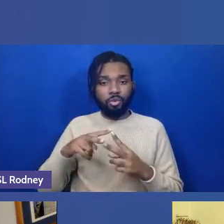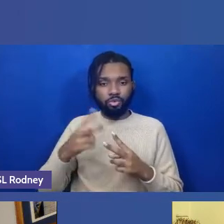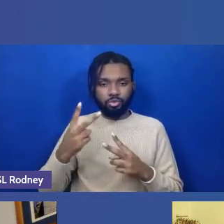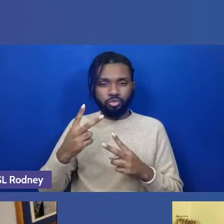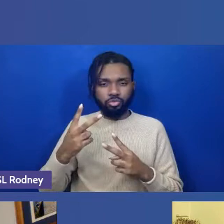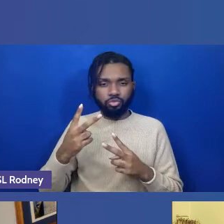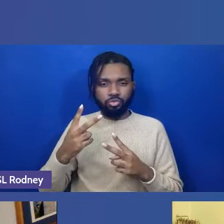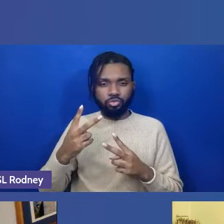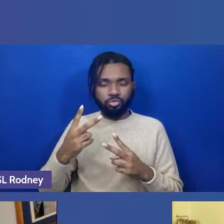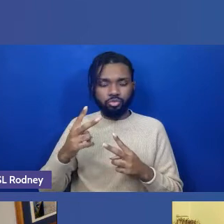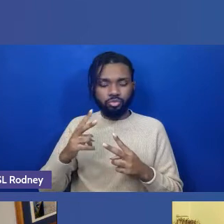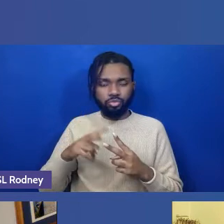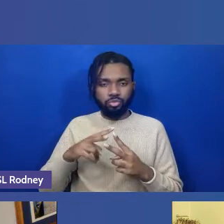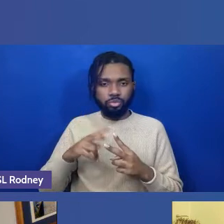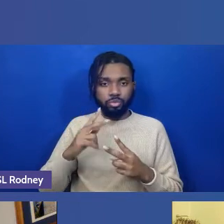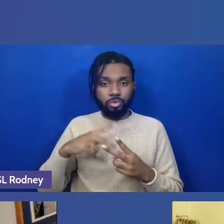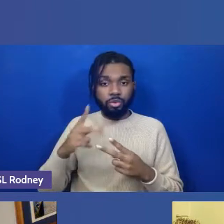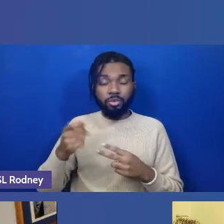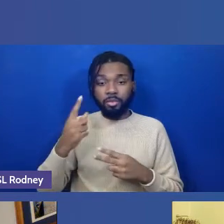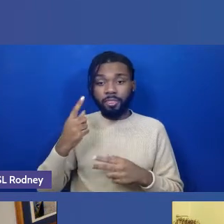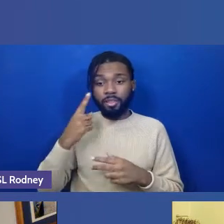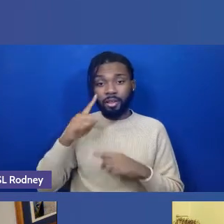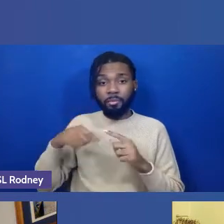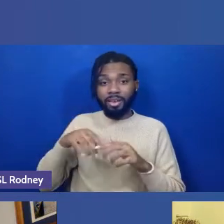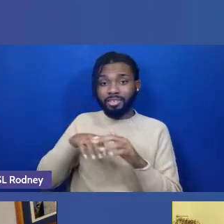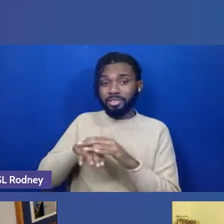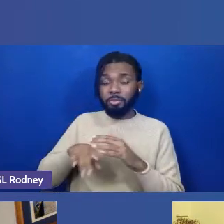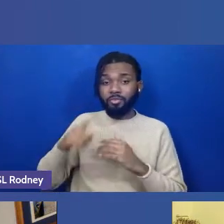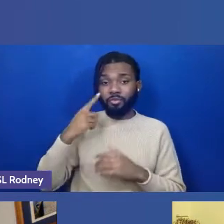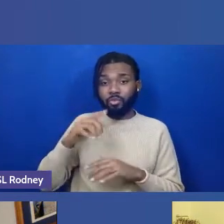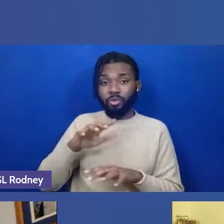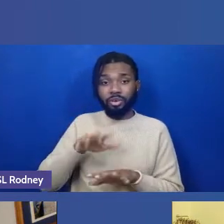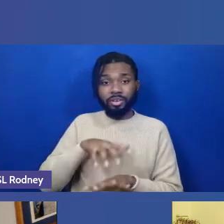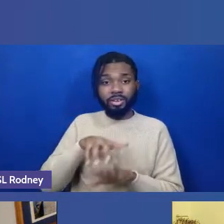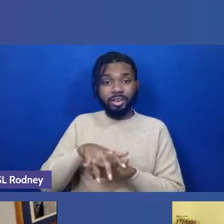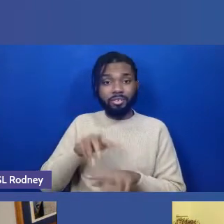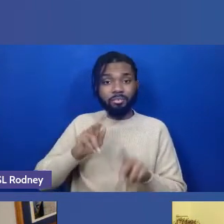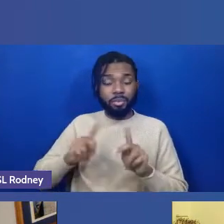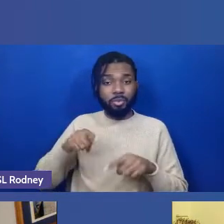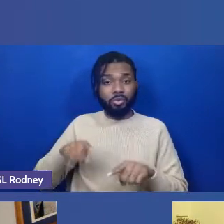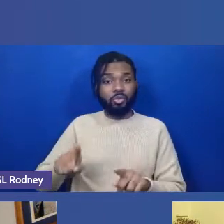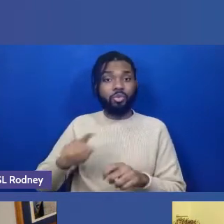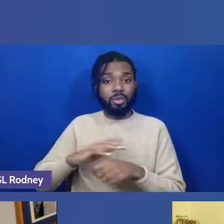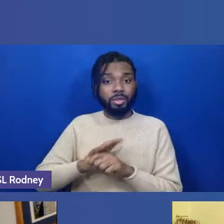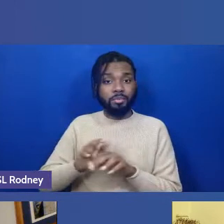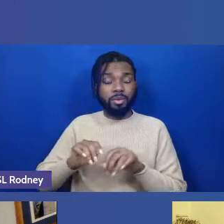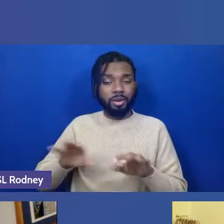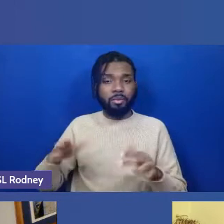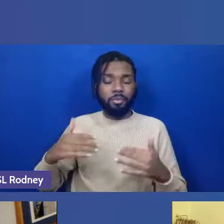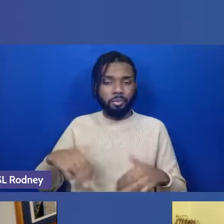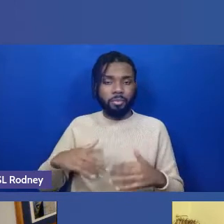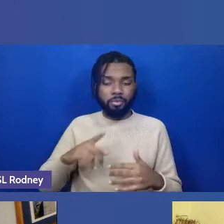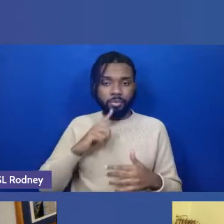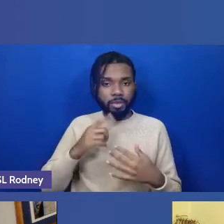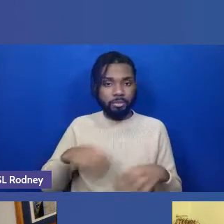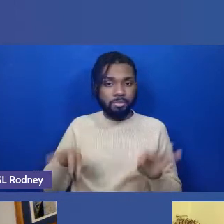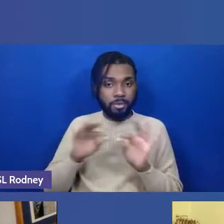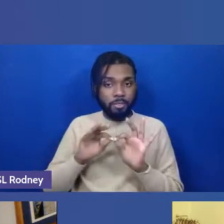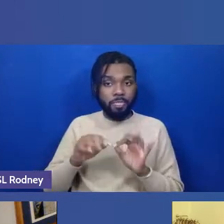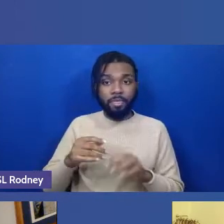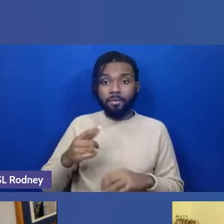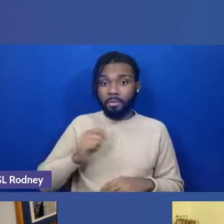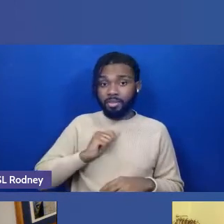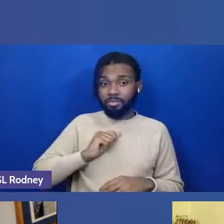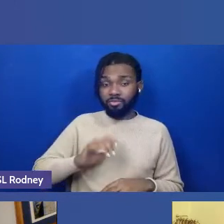well as all of my other work, accessibility for Native folks during the pandemic has been immense. Like, growing up for me, like,